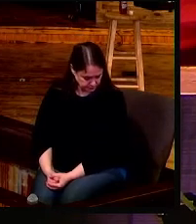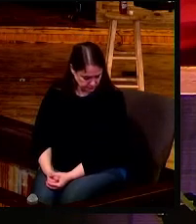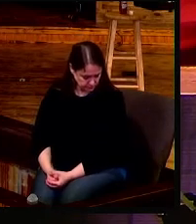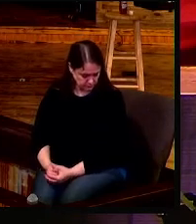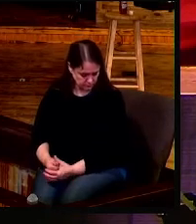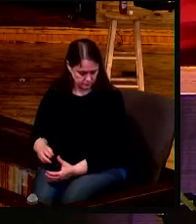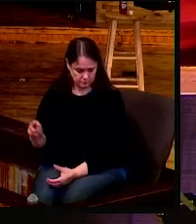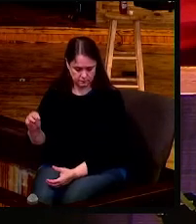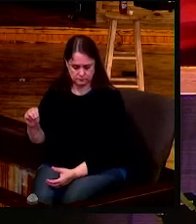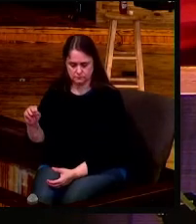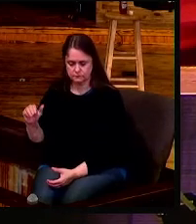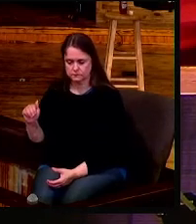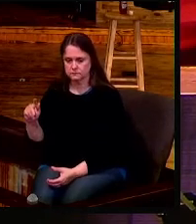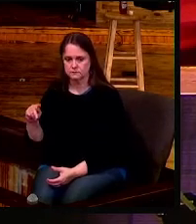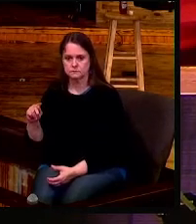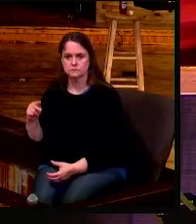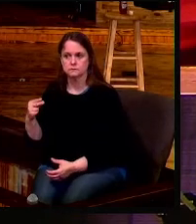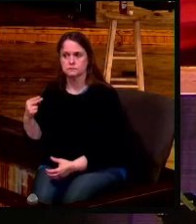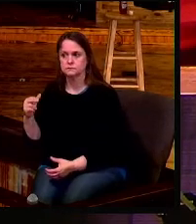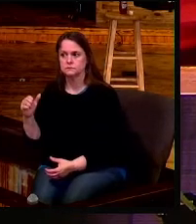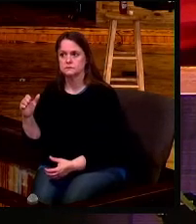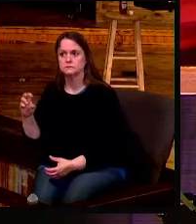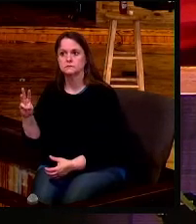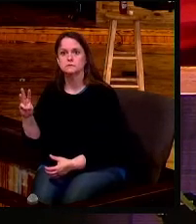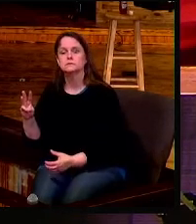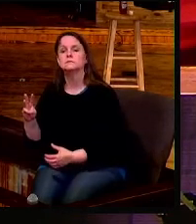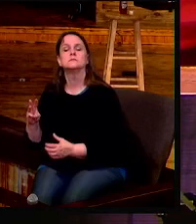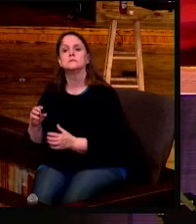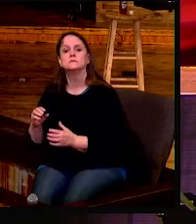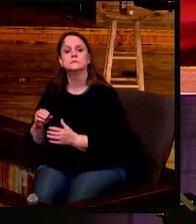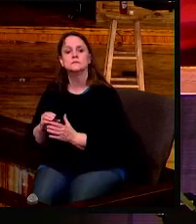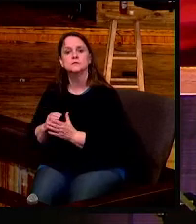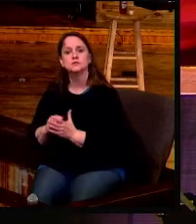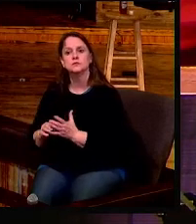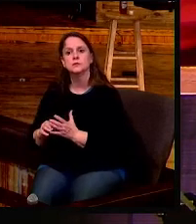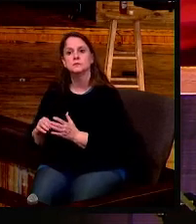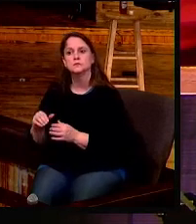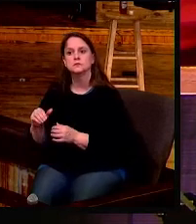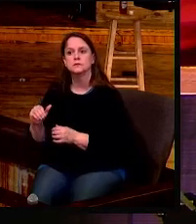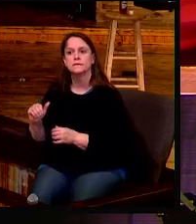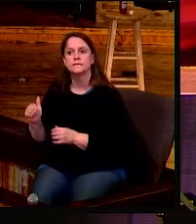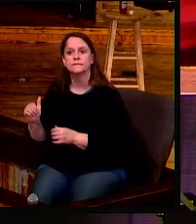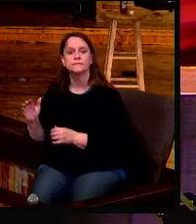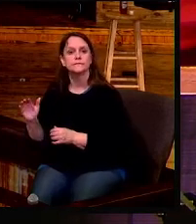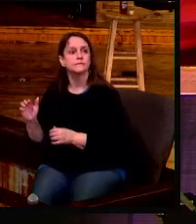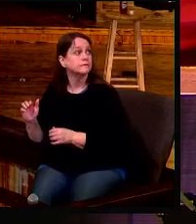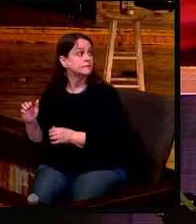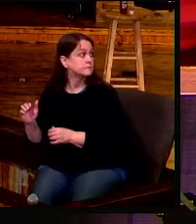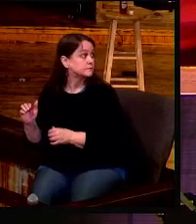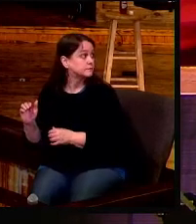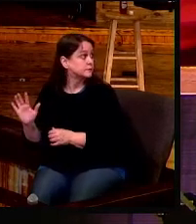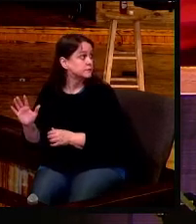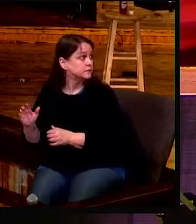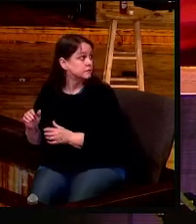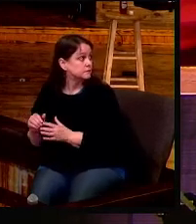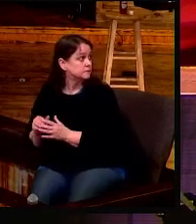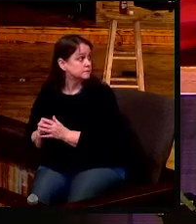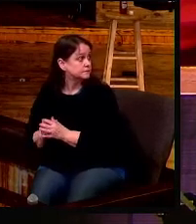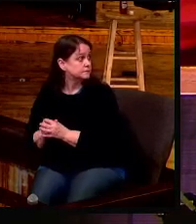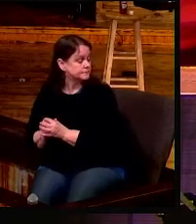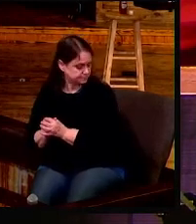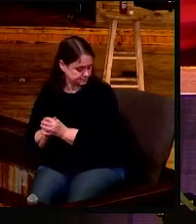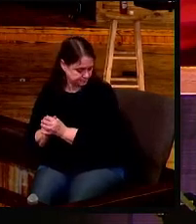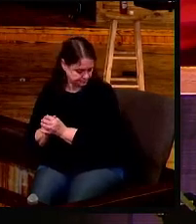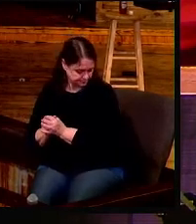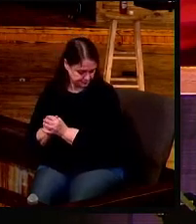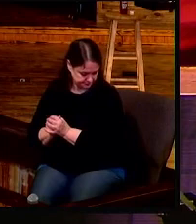Matthew 15:10-20. We'll start to wrap up. Band, if you want to start coming up. It says, "He then called the crowd